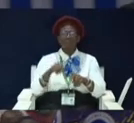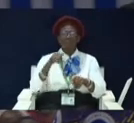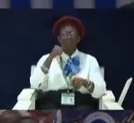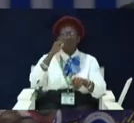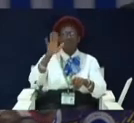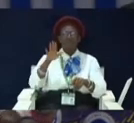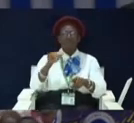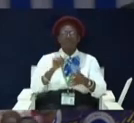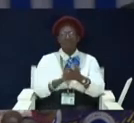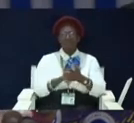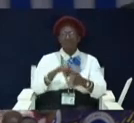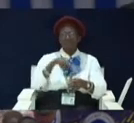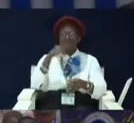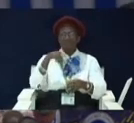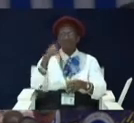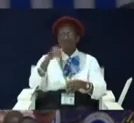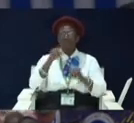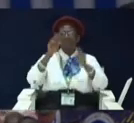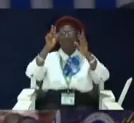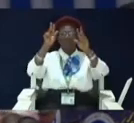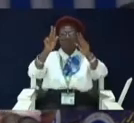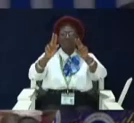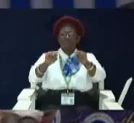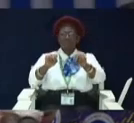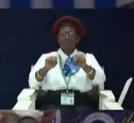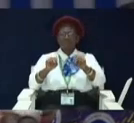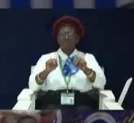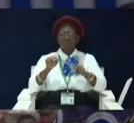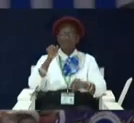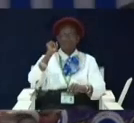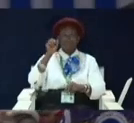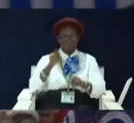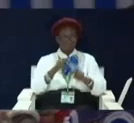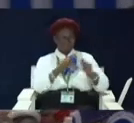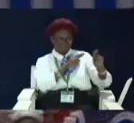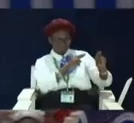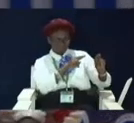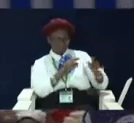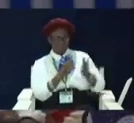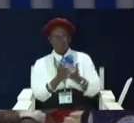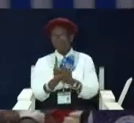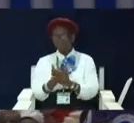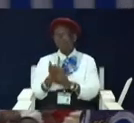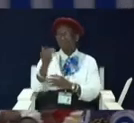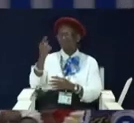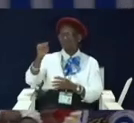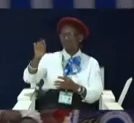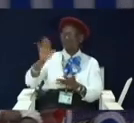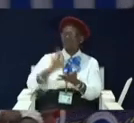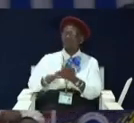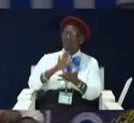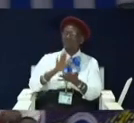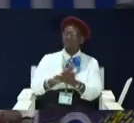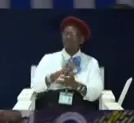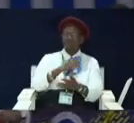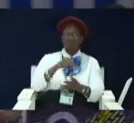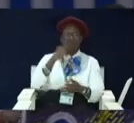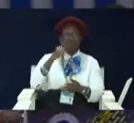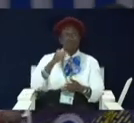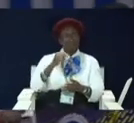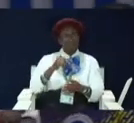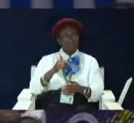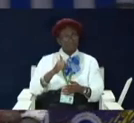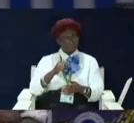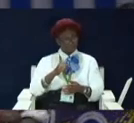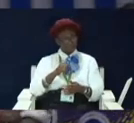fun tele pe ko si o se. She looked through the papers. Oh, we know. I said, ah, you mean we